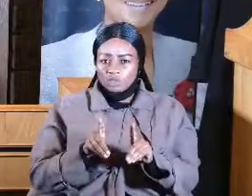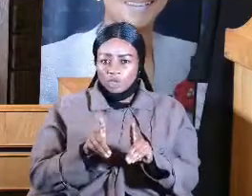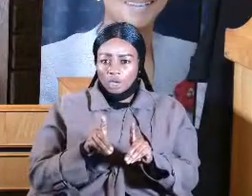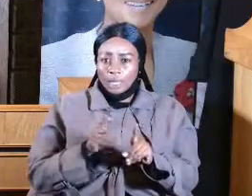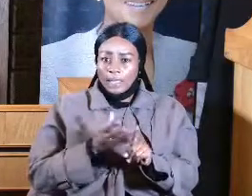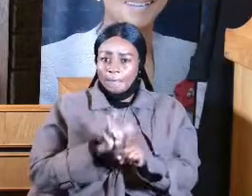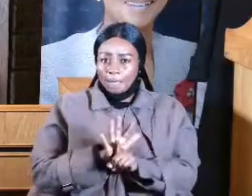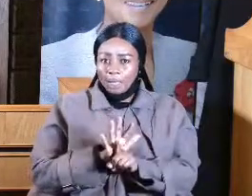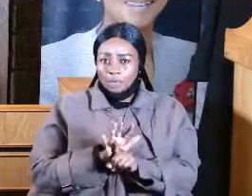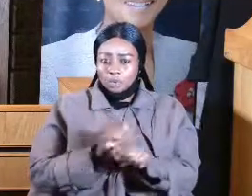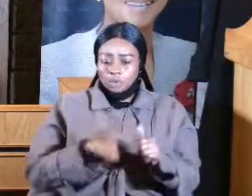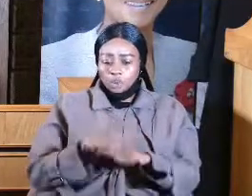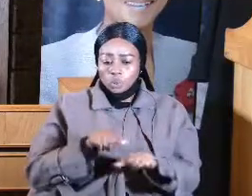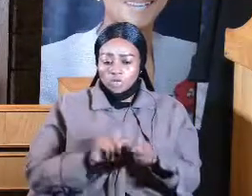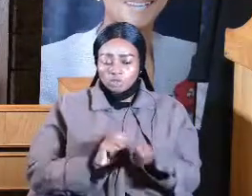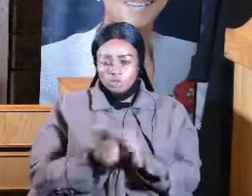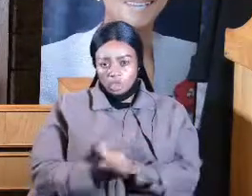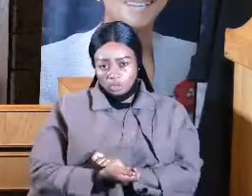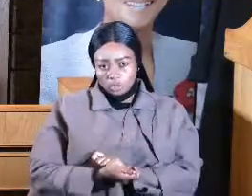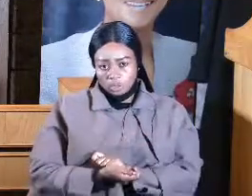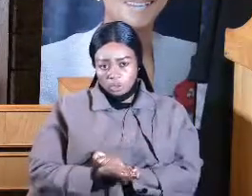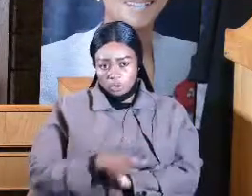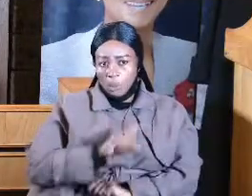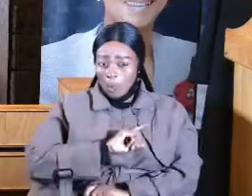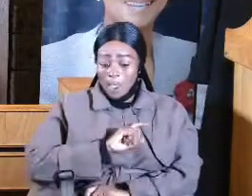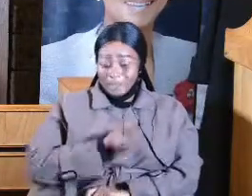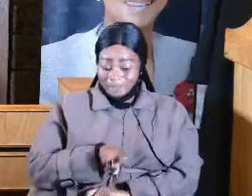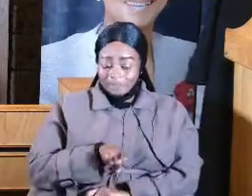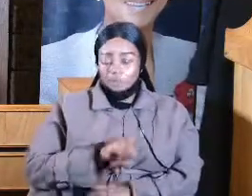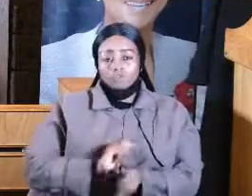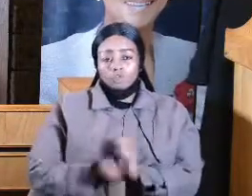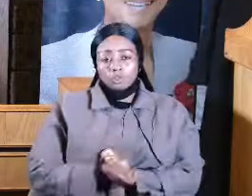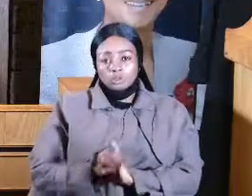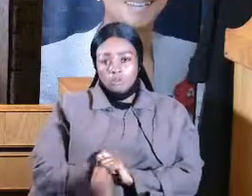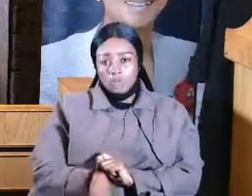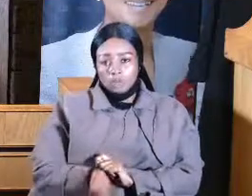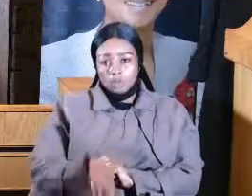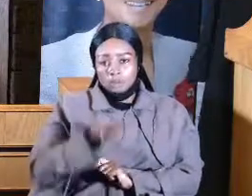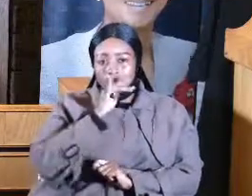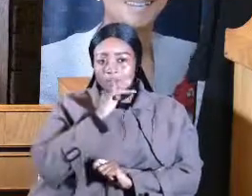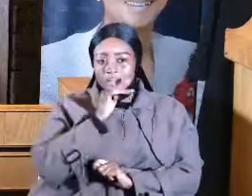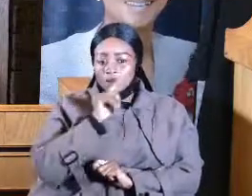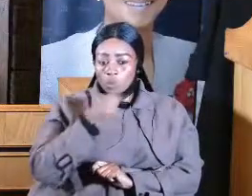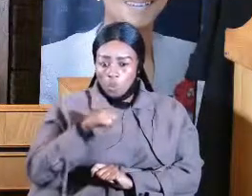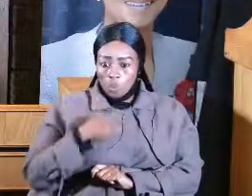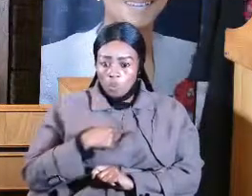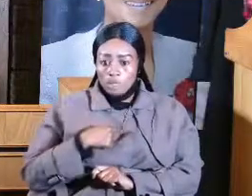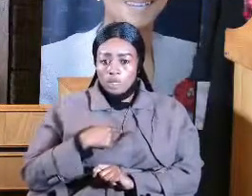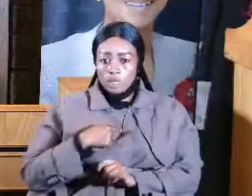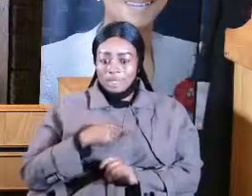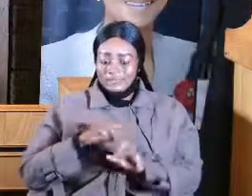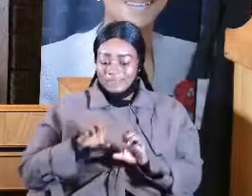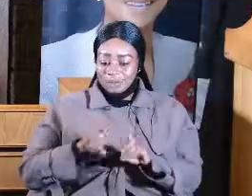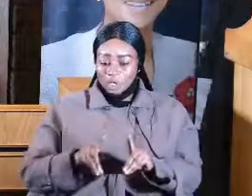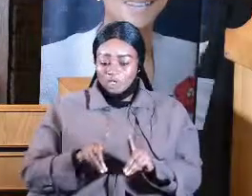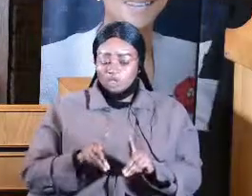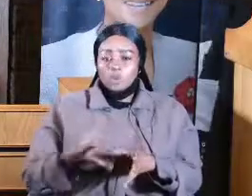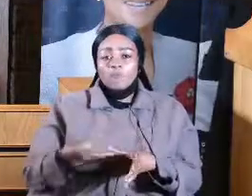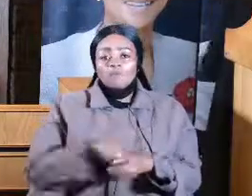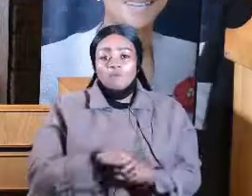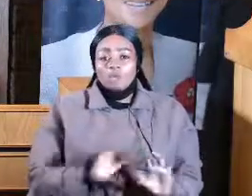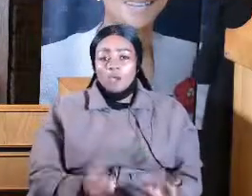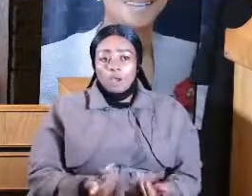social change? Because this has to change, and where do you get in as education? The most